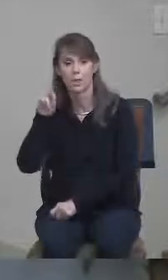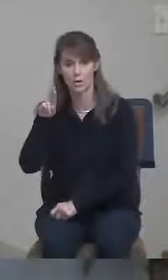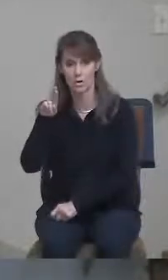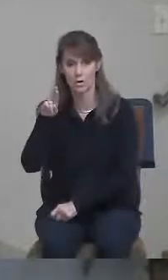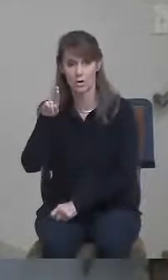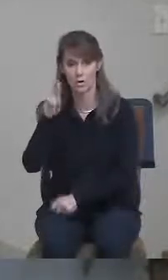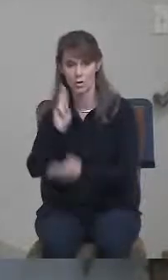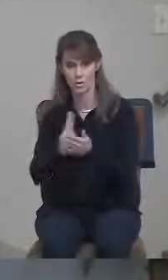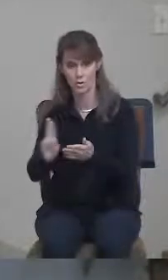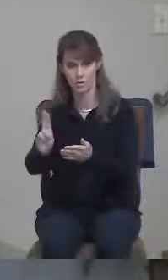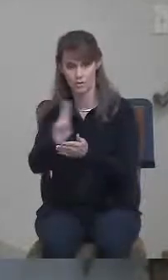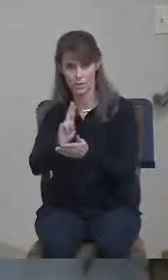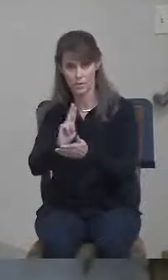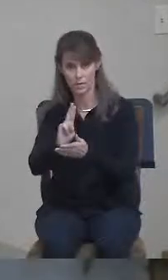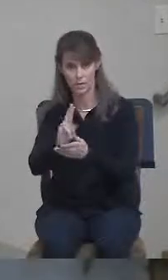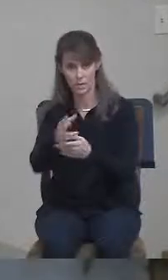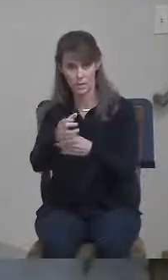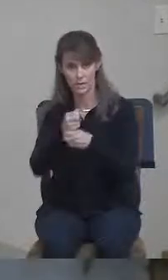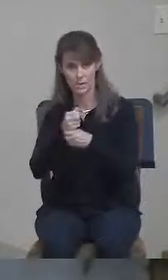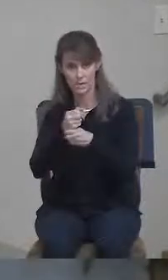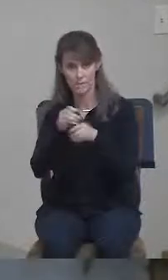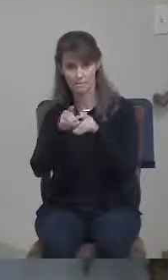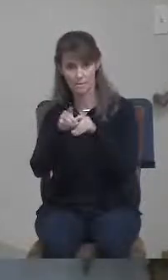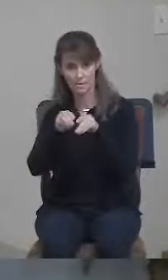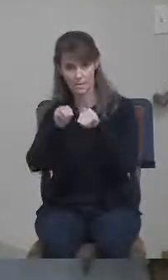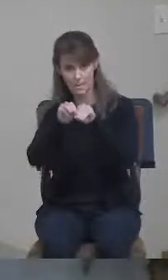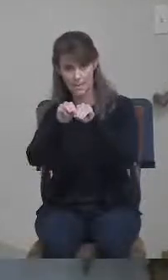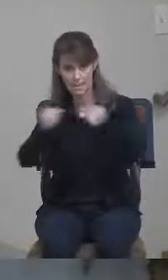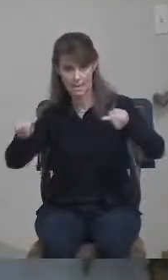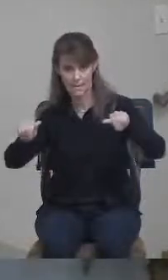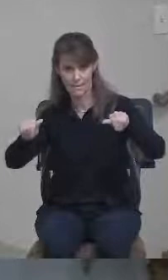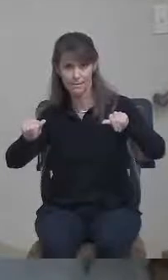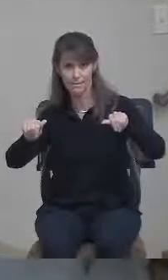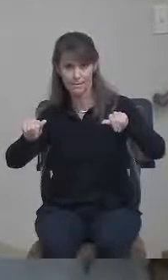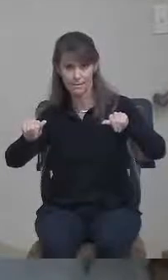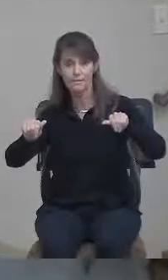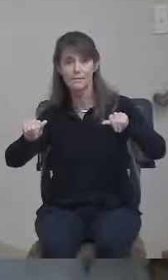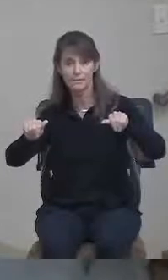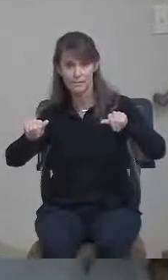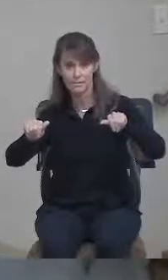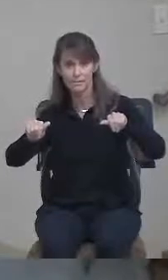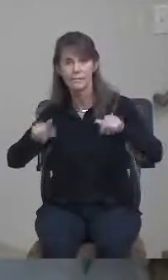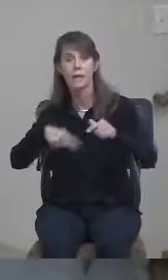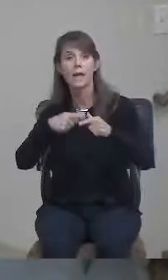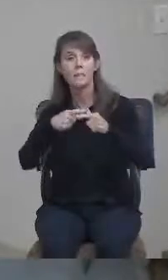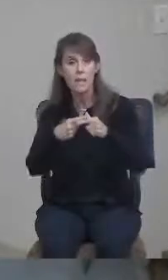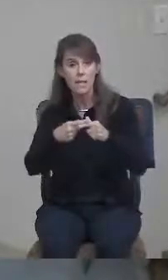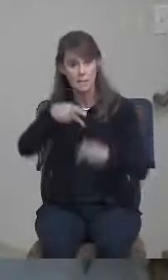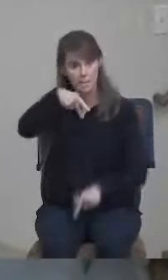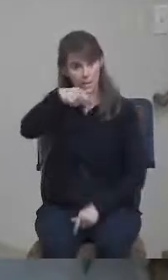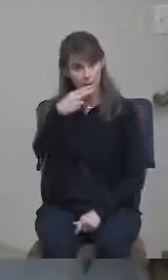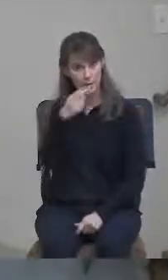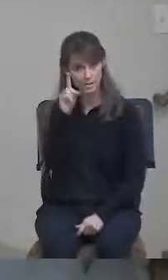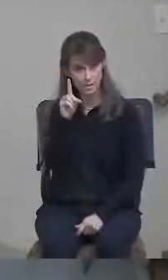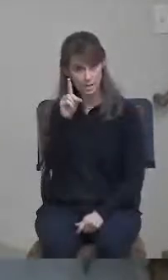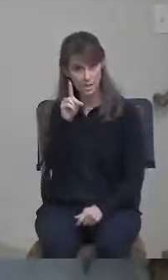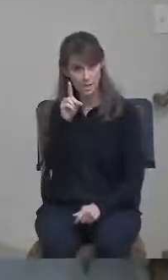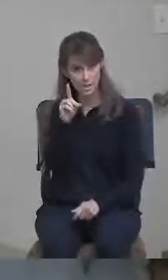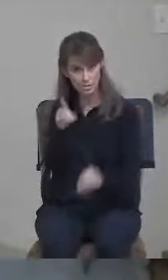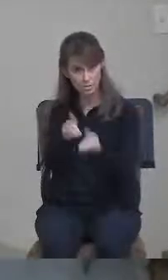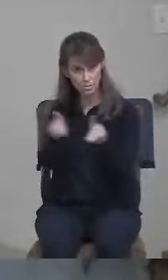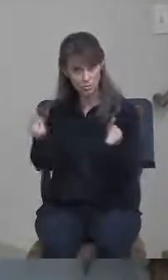where he received his MA and BD degrees, and then got his PhD at